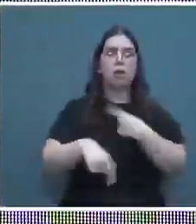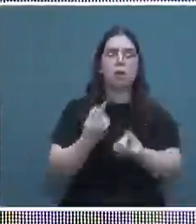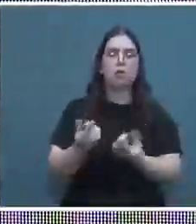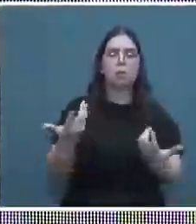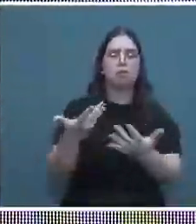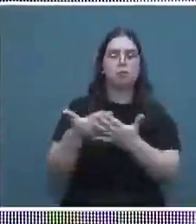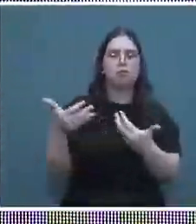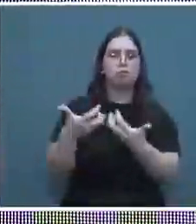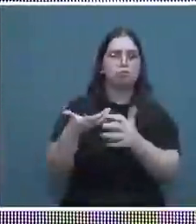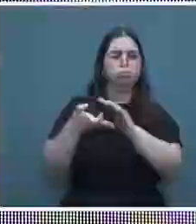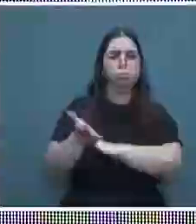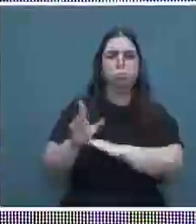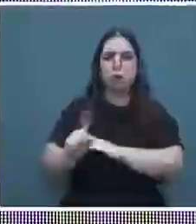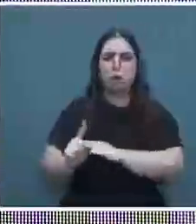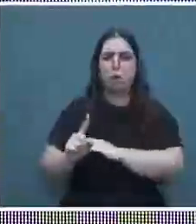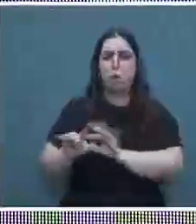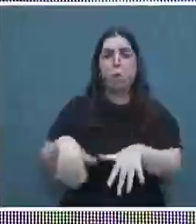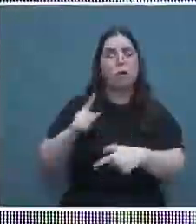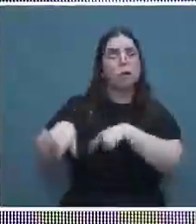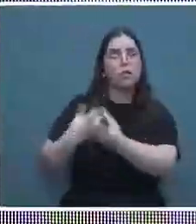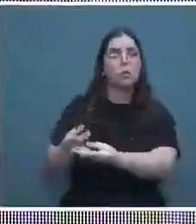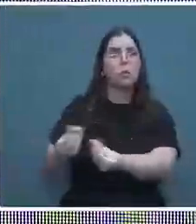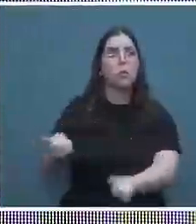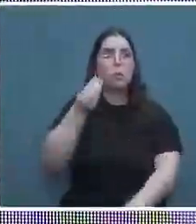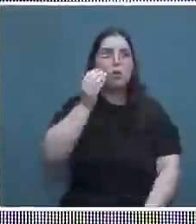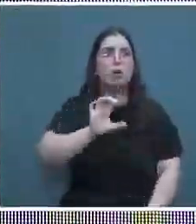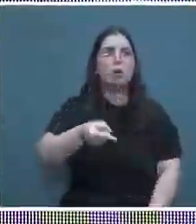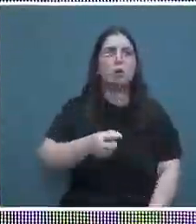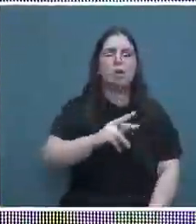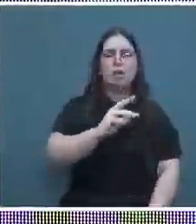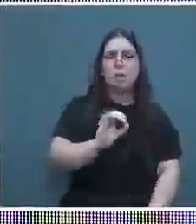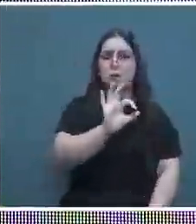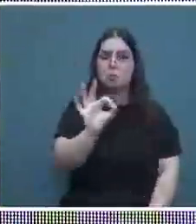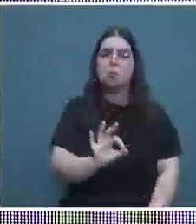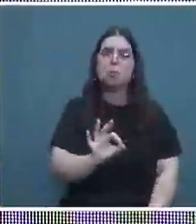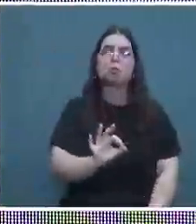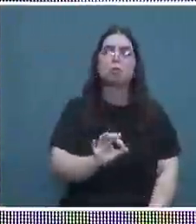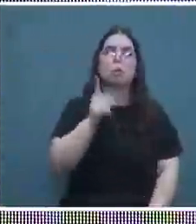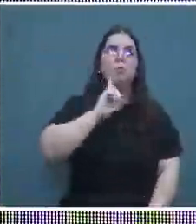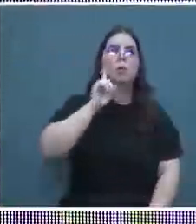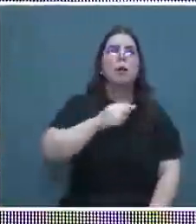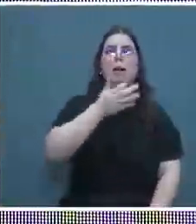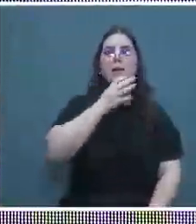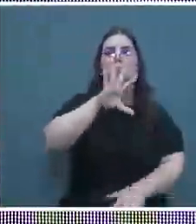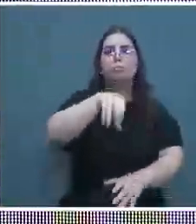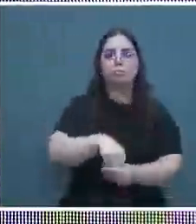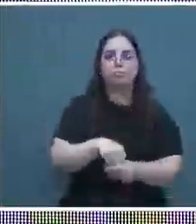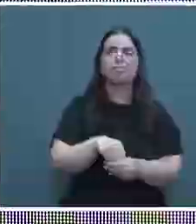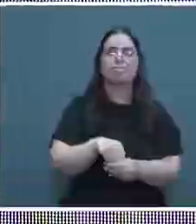a peace resolution. It proves that it has 20-30% chances more if women are included